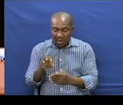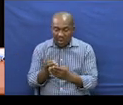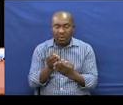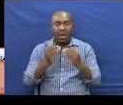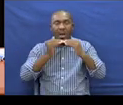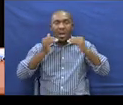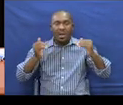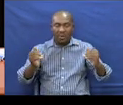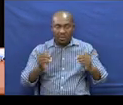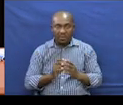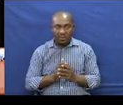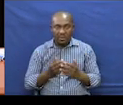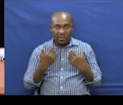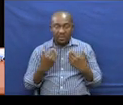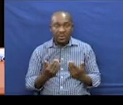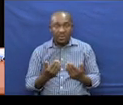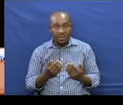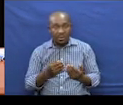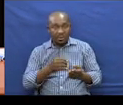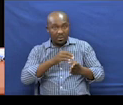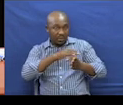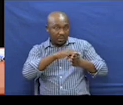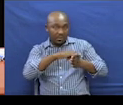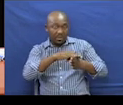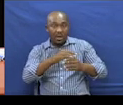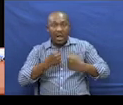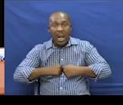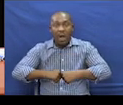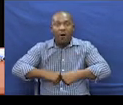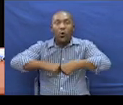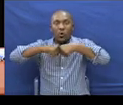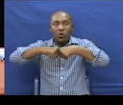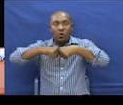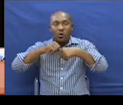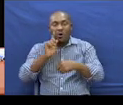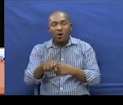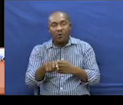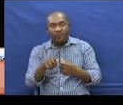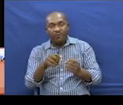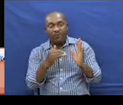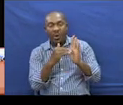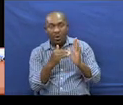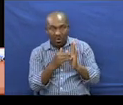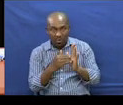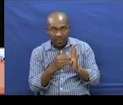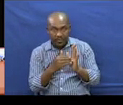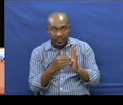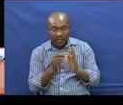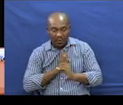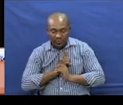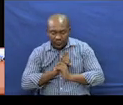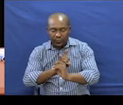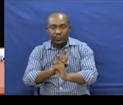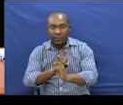presence of rule of law, a situation whereby the leaders in power exercises their power by considering the rule of